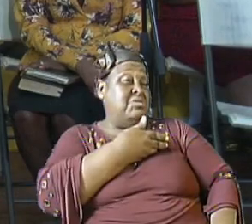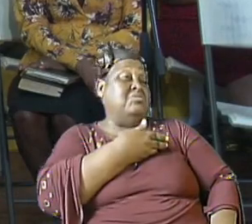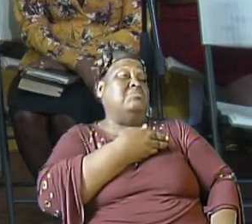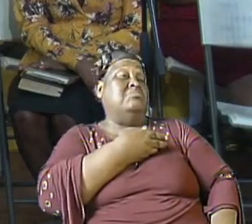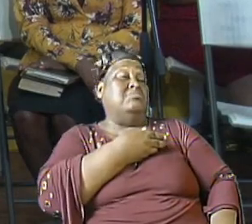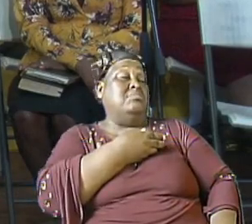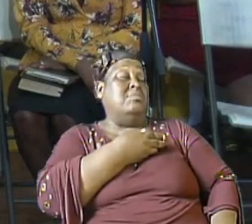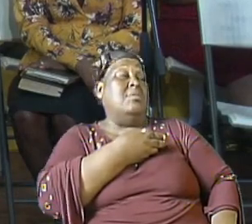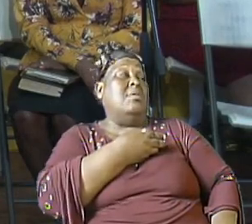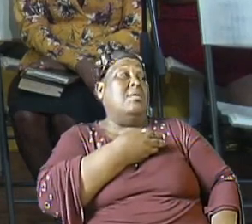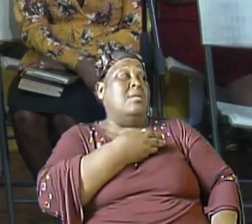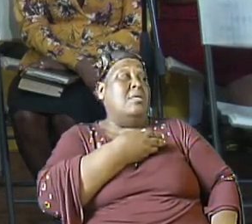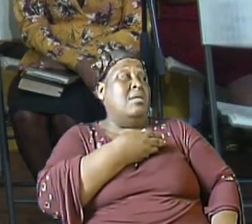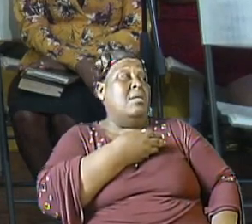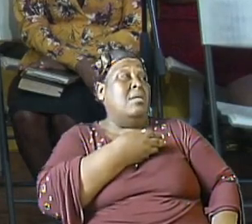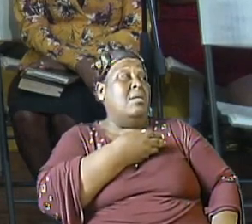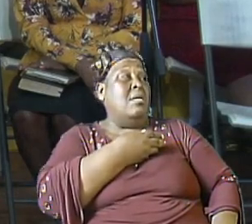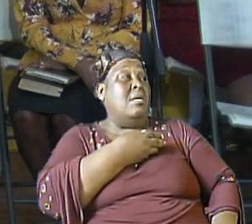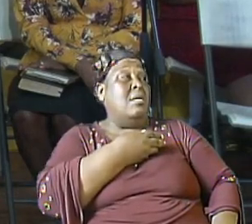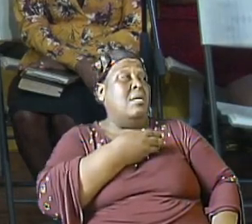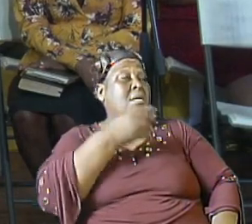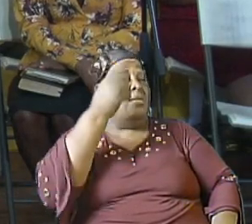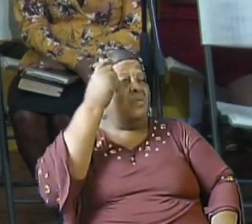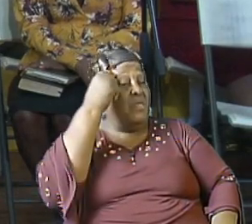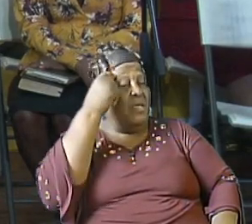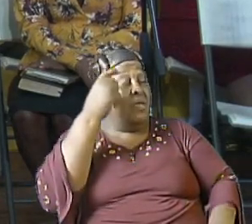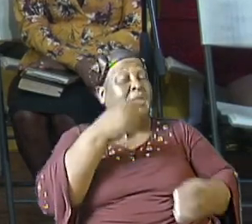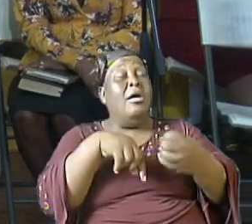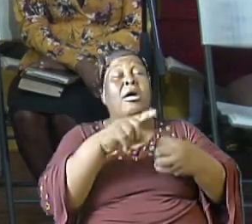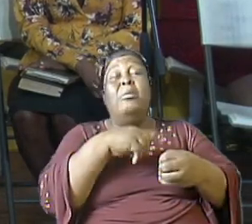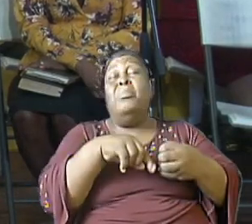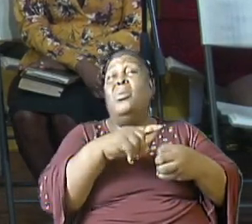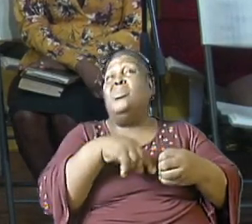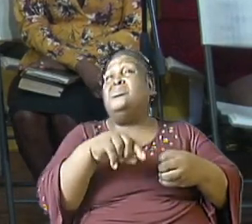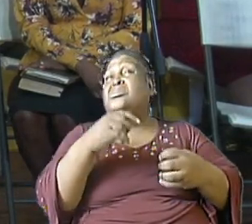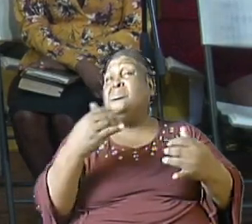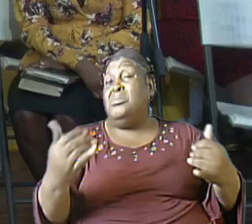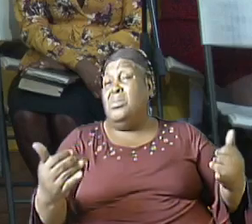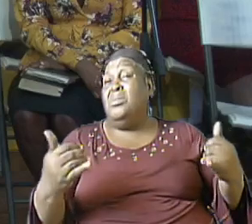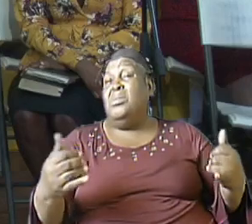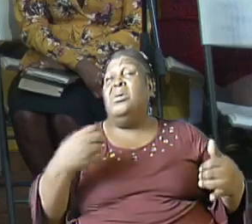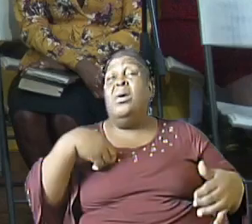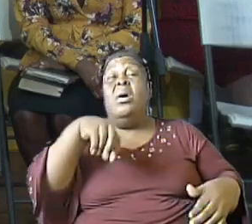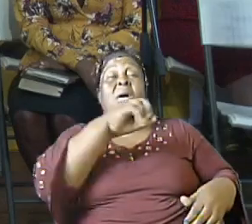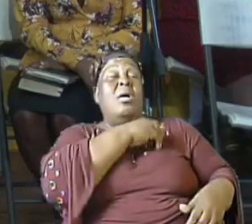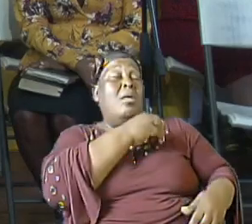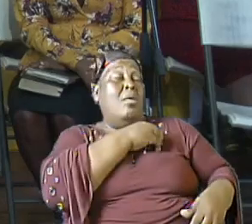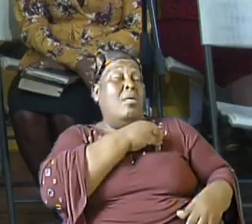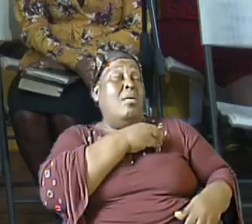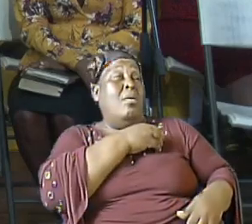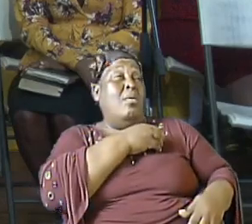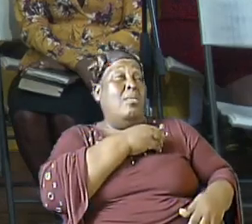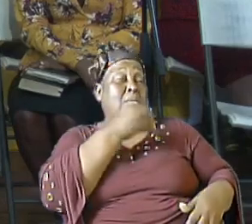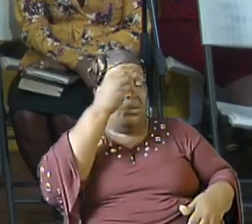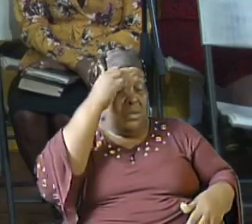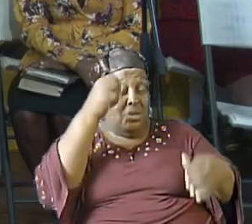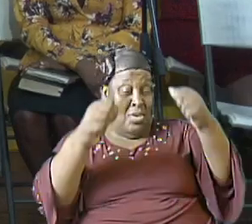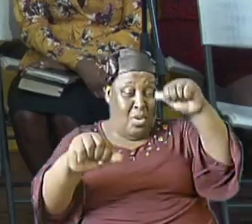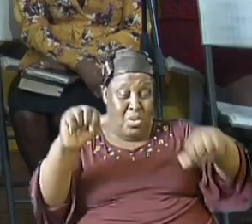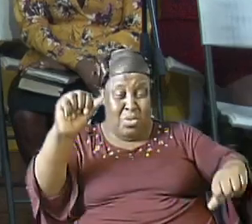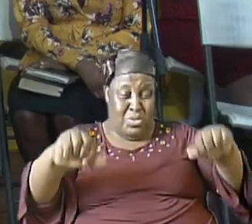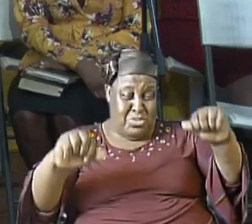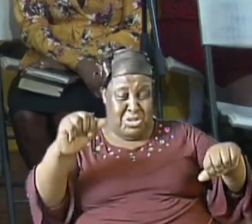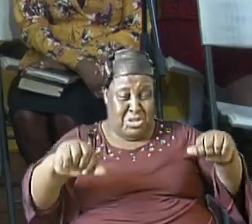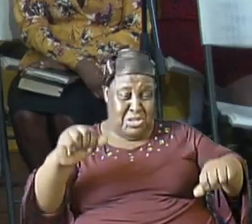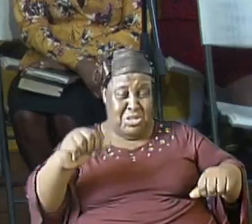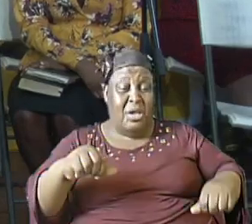Because, well, as a matter of fact, thinking about it now, our doubts and unbelief can affect others too,